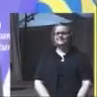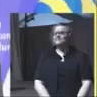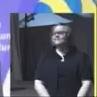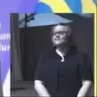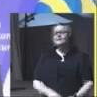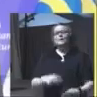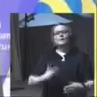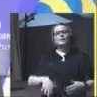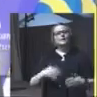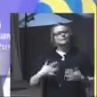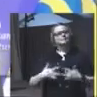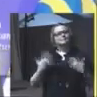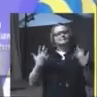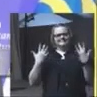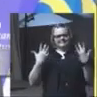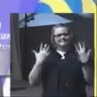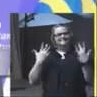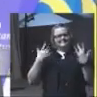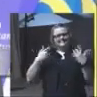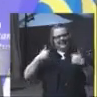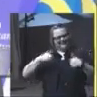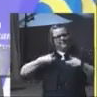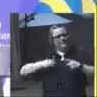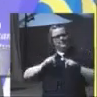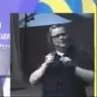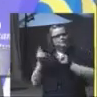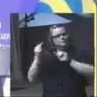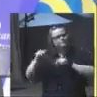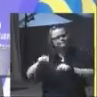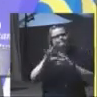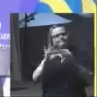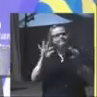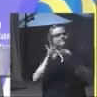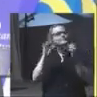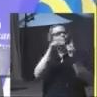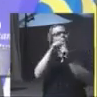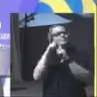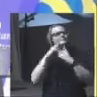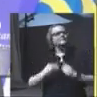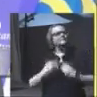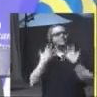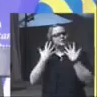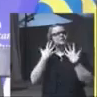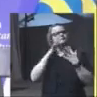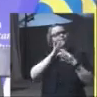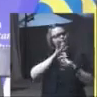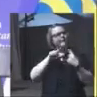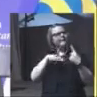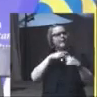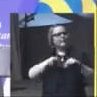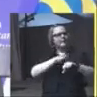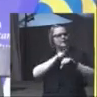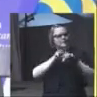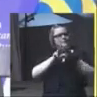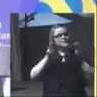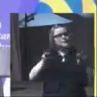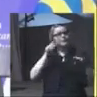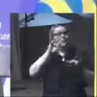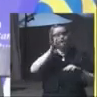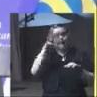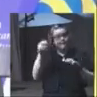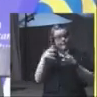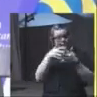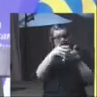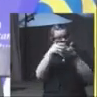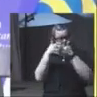I'm delighted to have been given this opportunity to say a word of inspiration concerning the National Museum of African